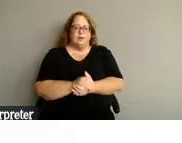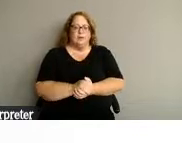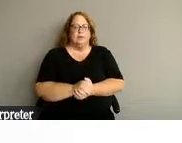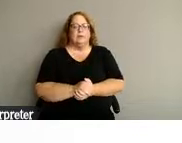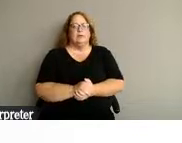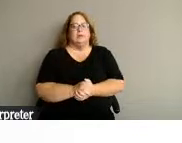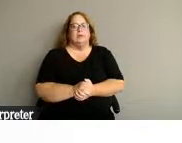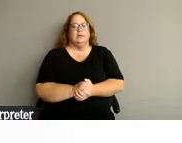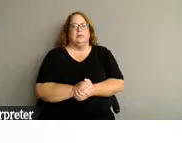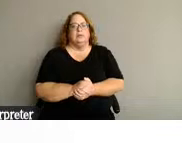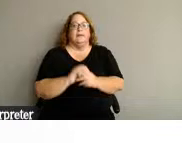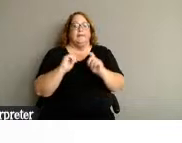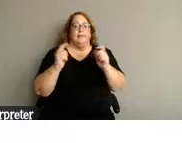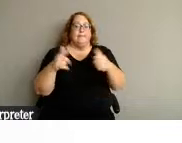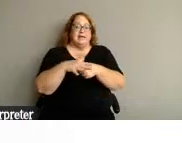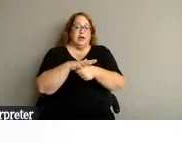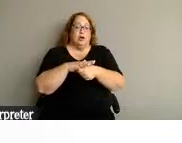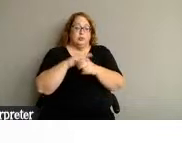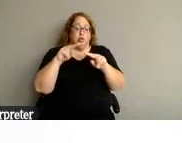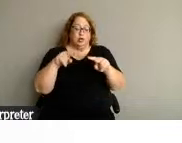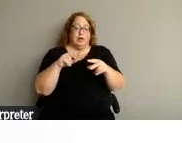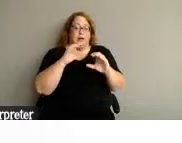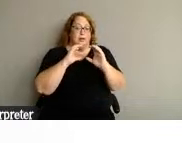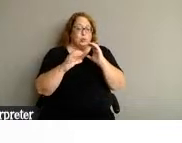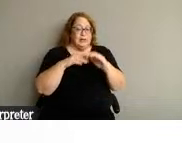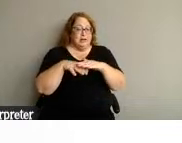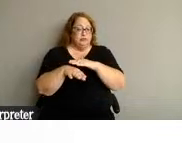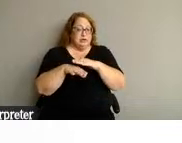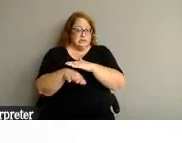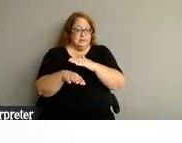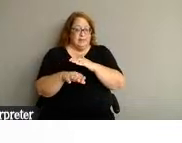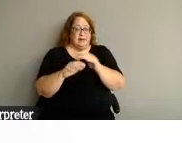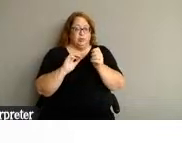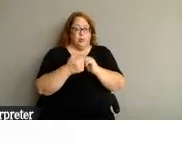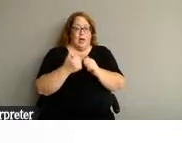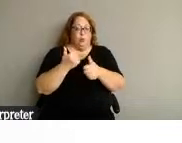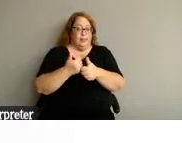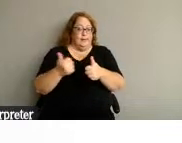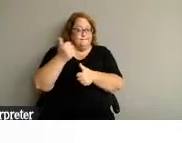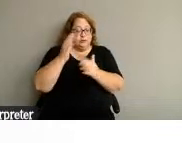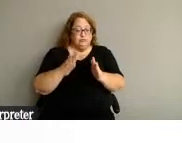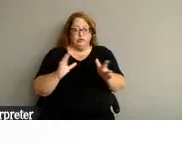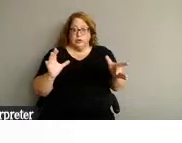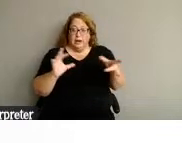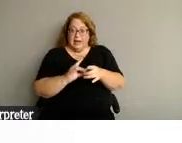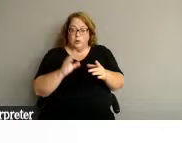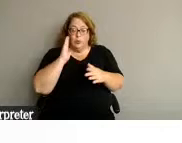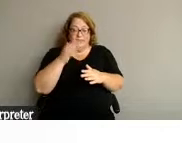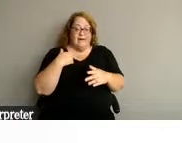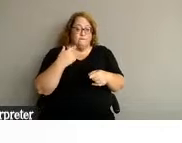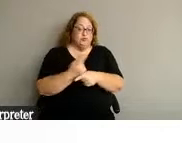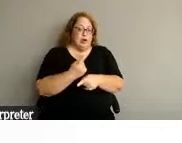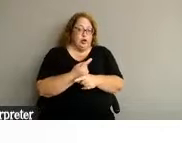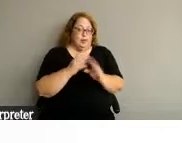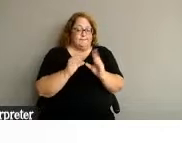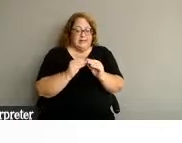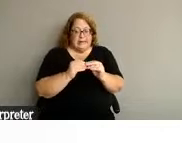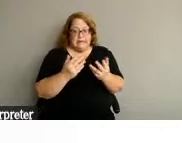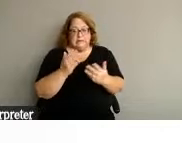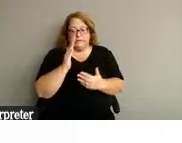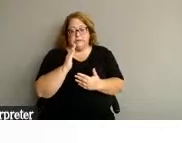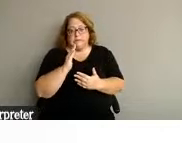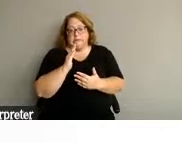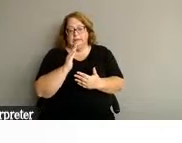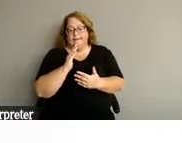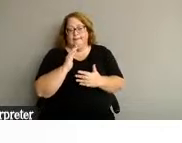The big areas that we look at, communication and accessibility. So how are those administrators going to connect? Are they going to have regular meetings? How are they